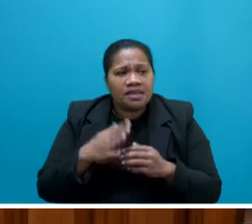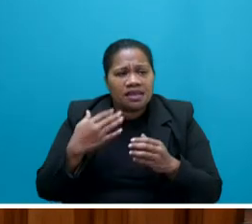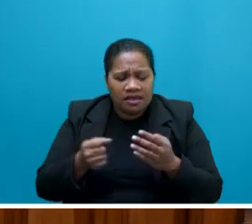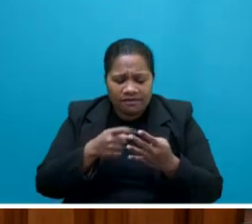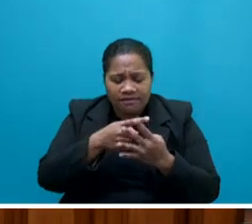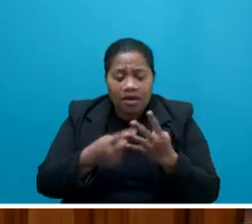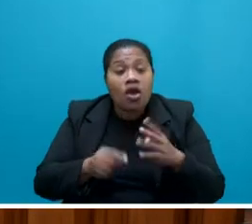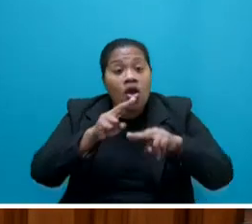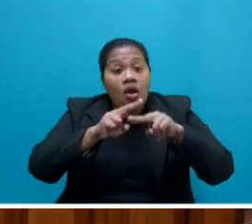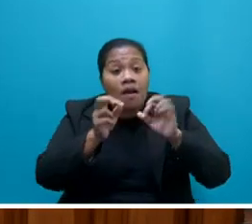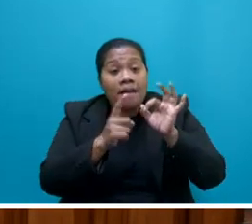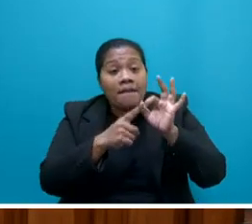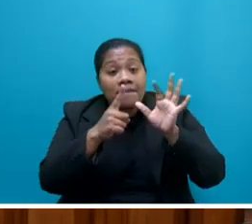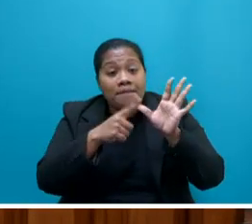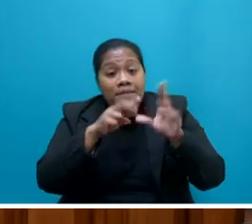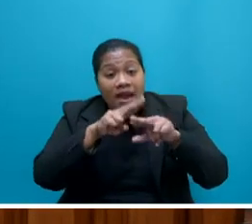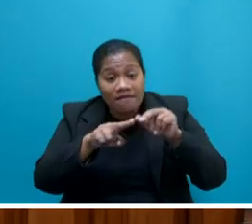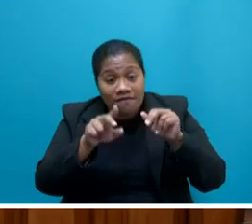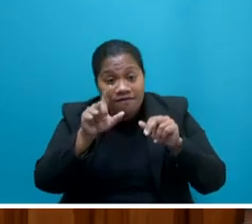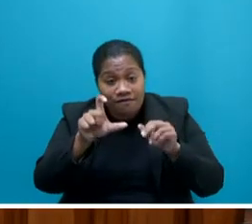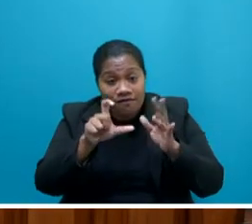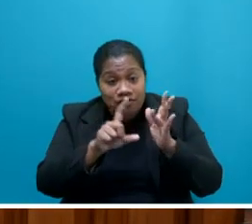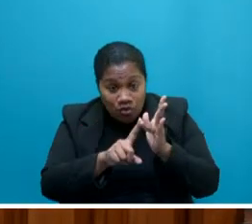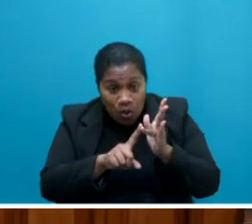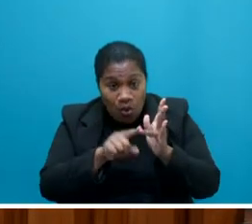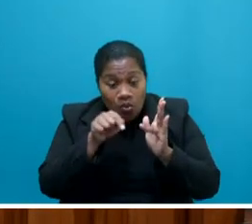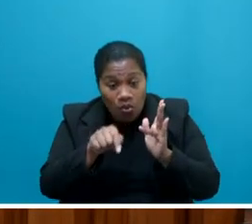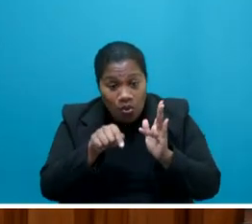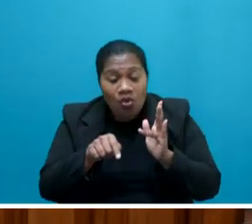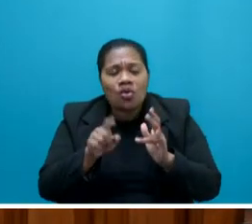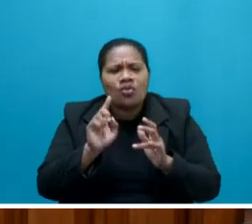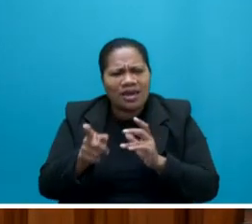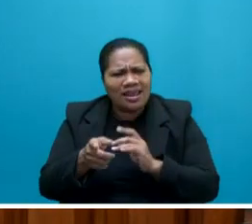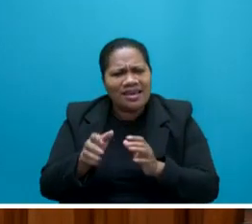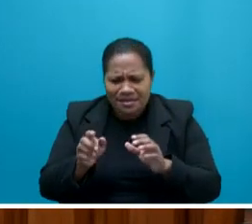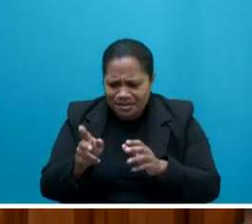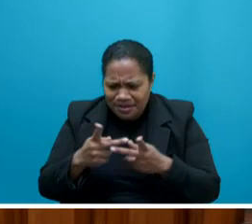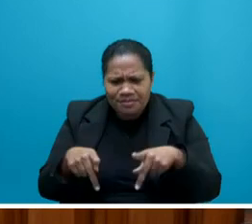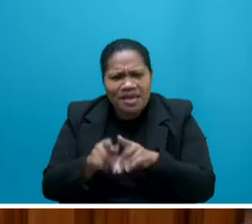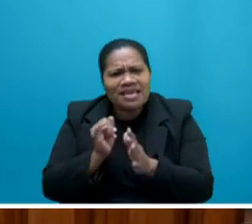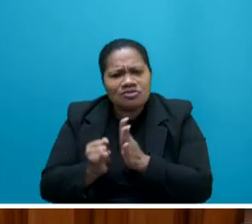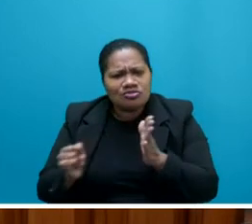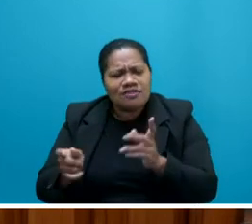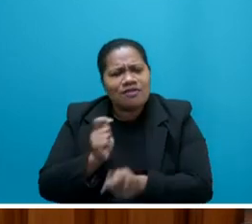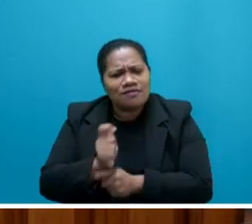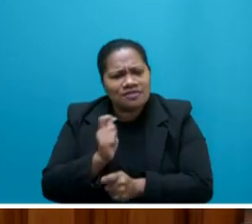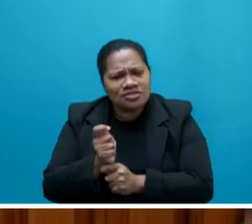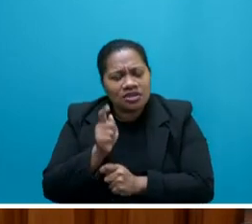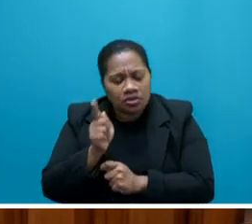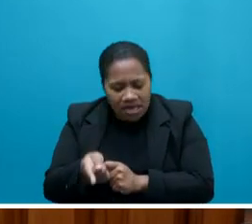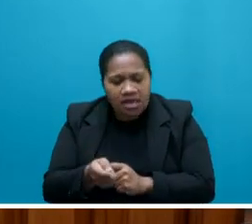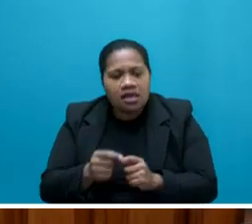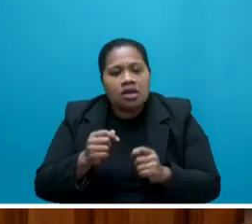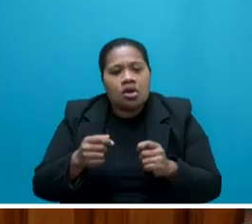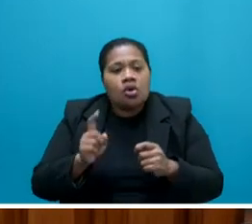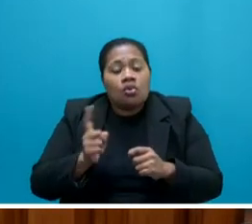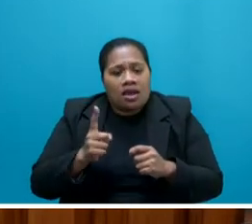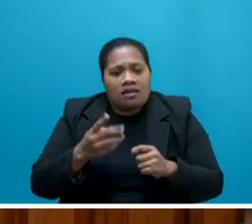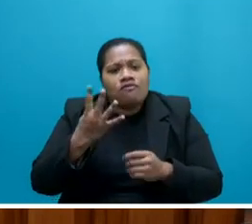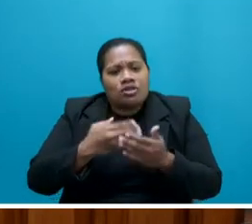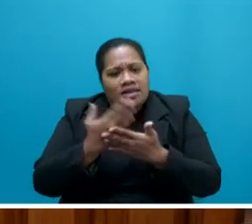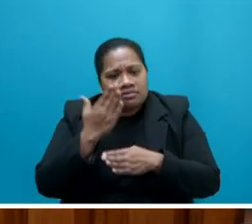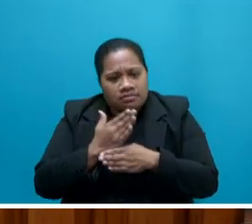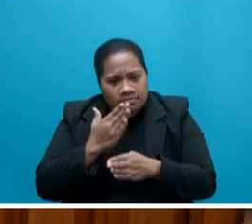week. Number three, the Pacific Fishing Factory closes on public